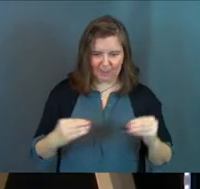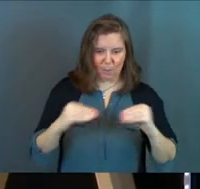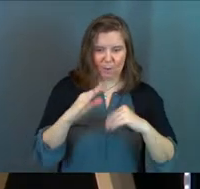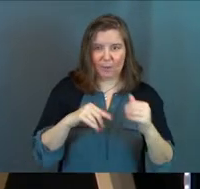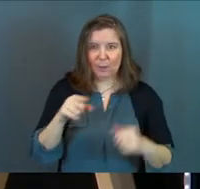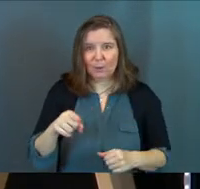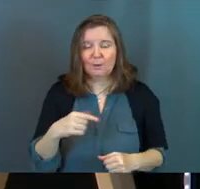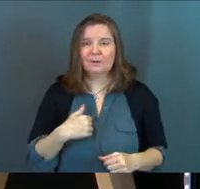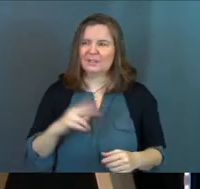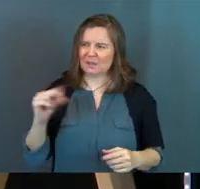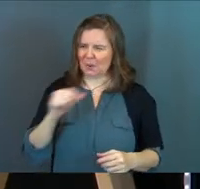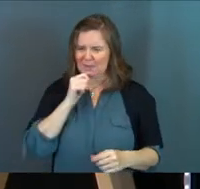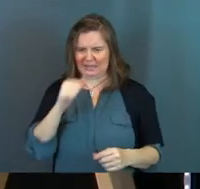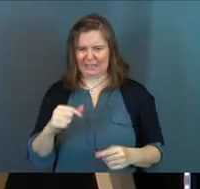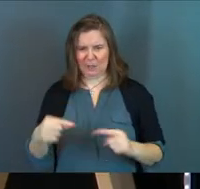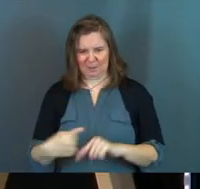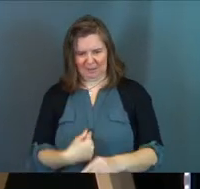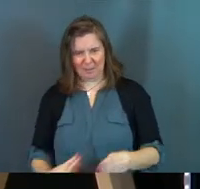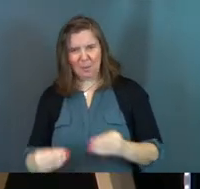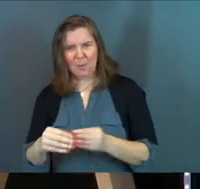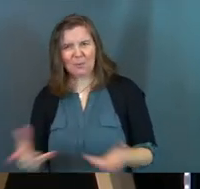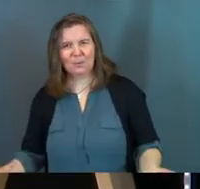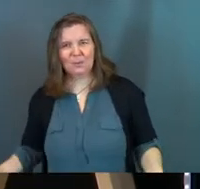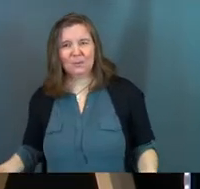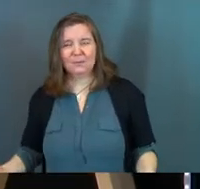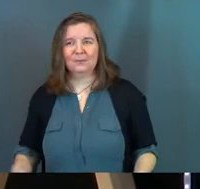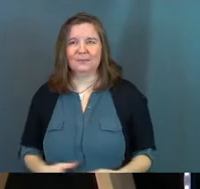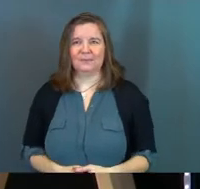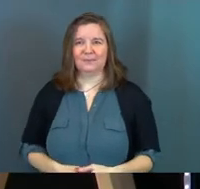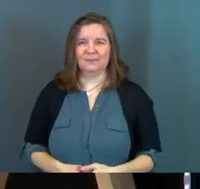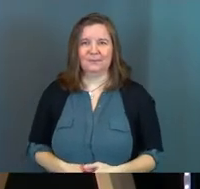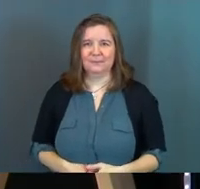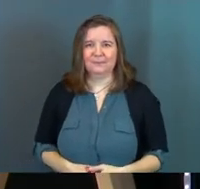the worst ever. It's like, no, it doesn't.